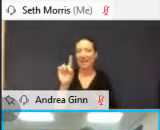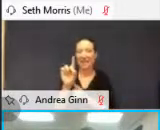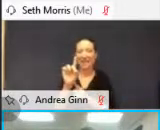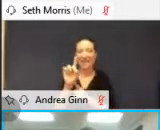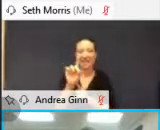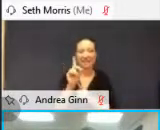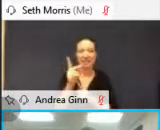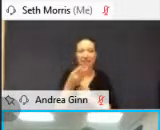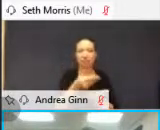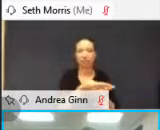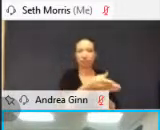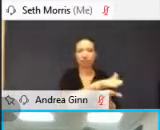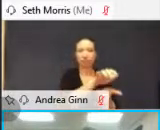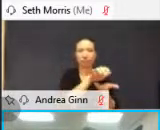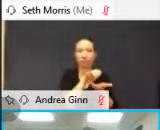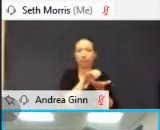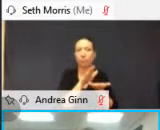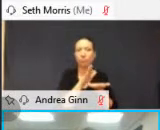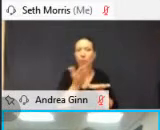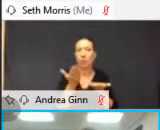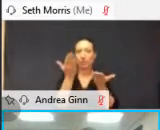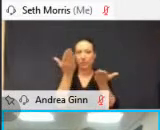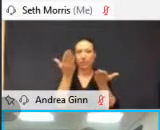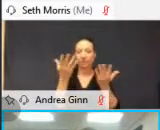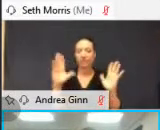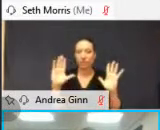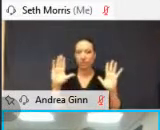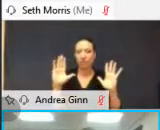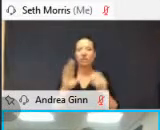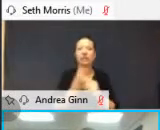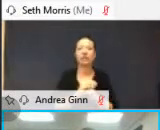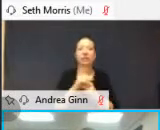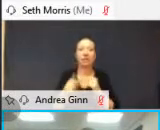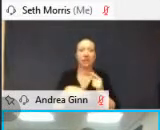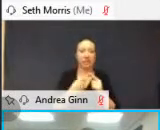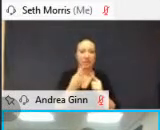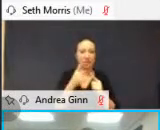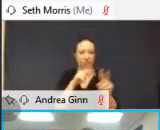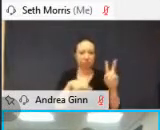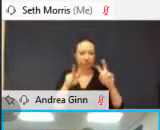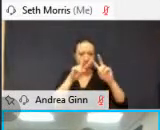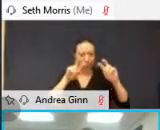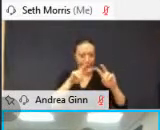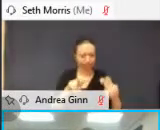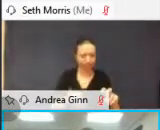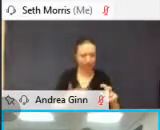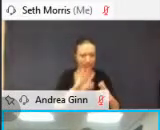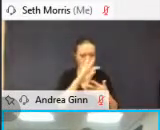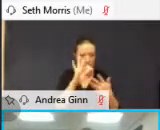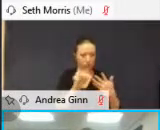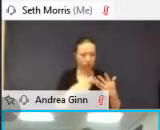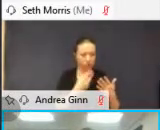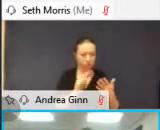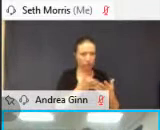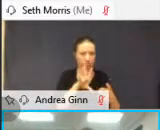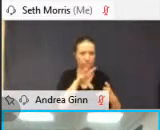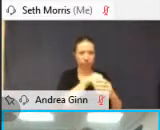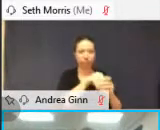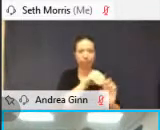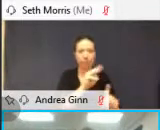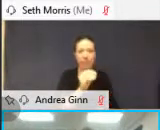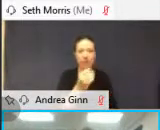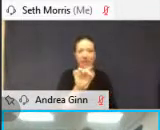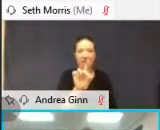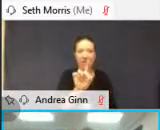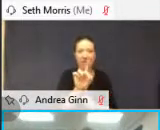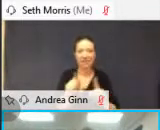brought to you all, and in looking at that option, we came to, I think, conclusions